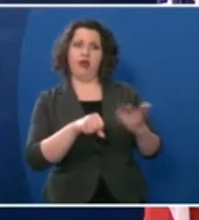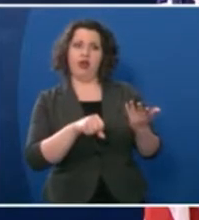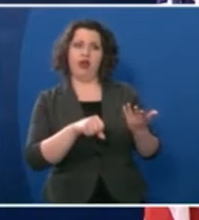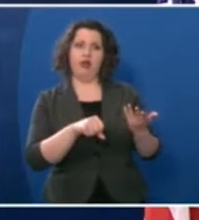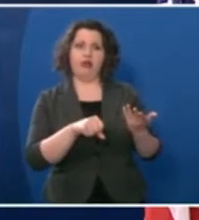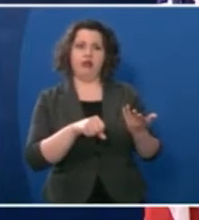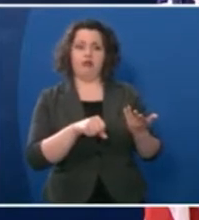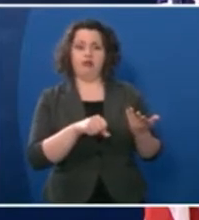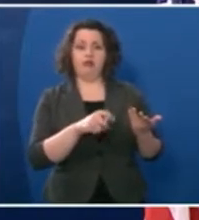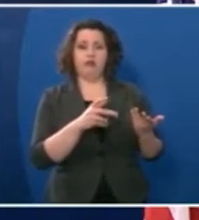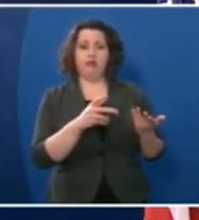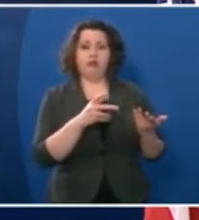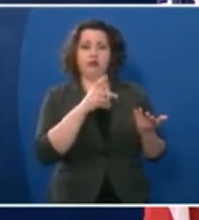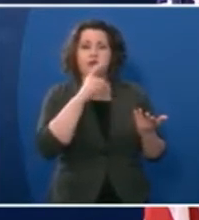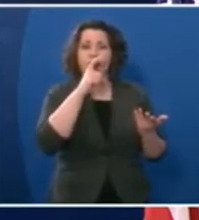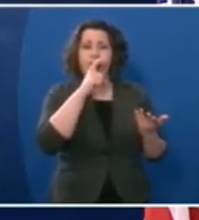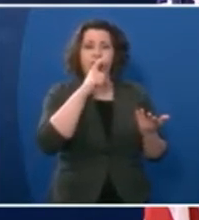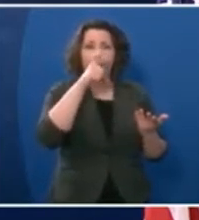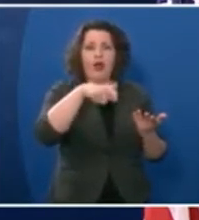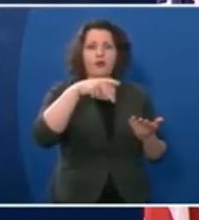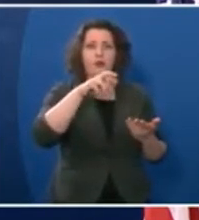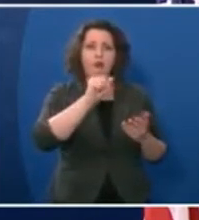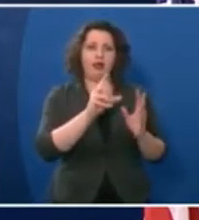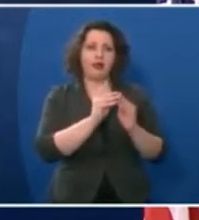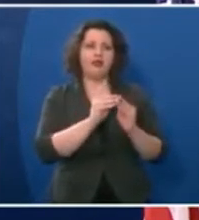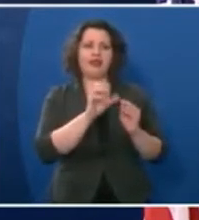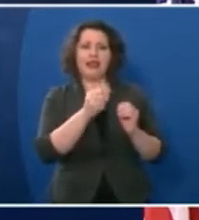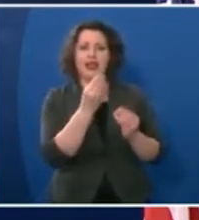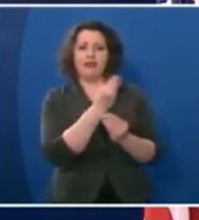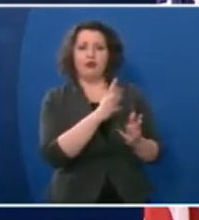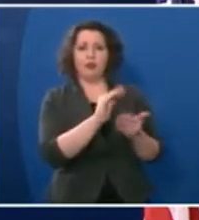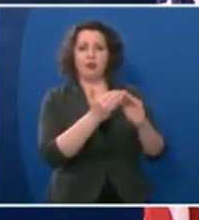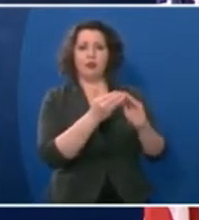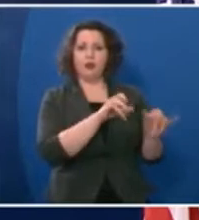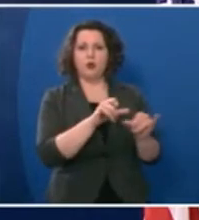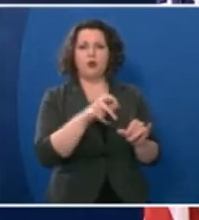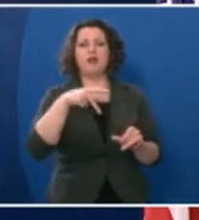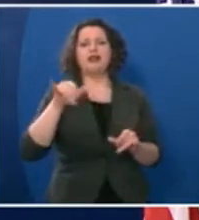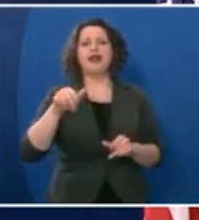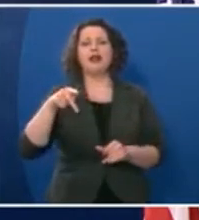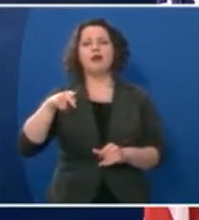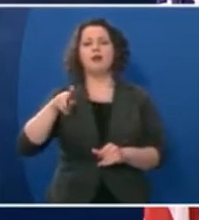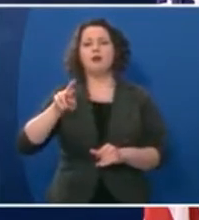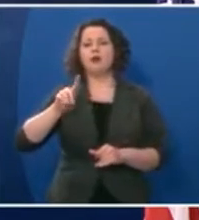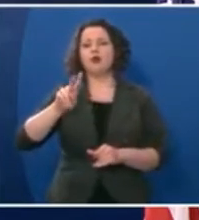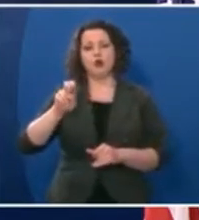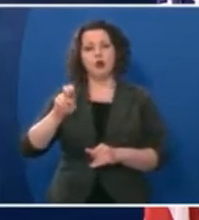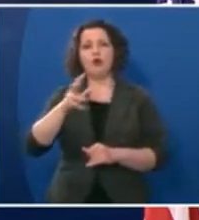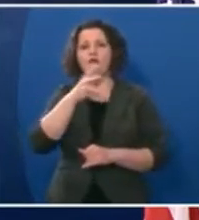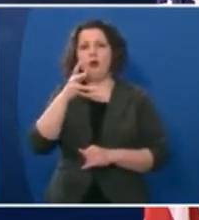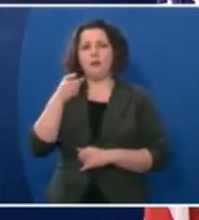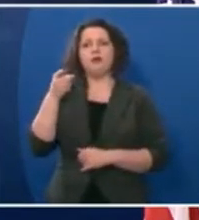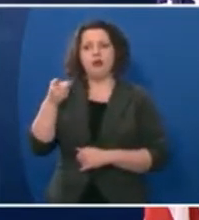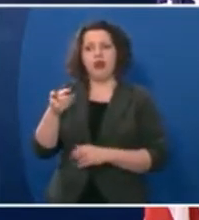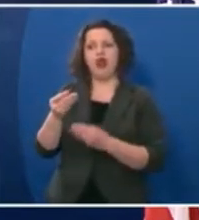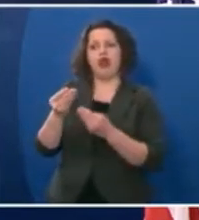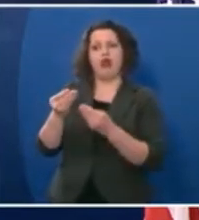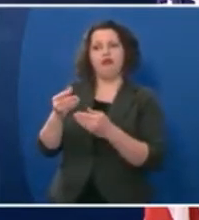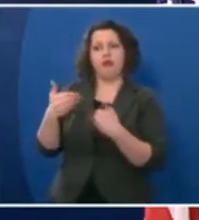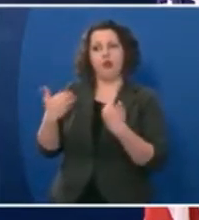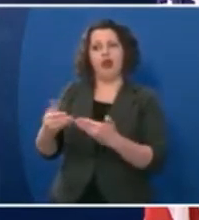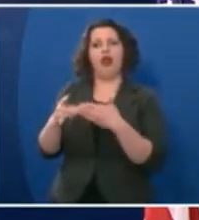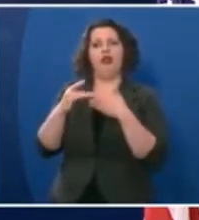of having to do it at a press conference, to notify their communities, as Perdue Farms did, gave them the opportunity to take the lead in making